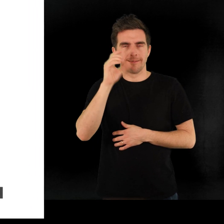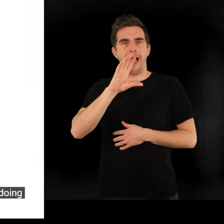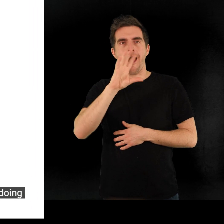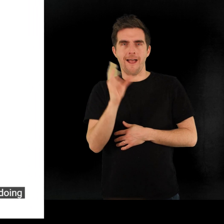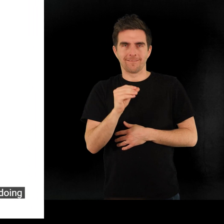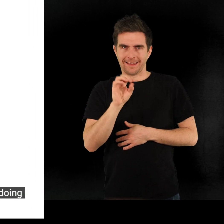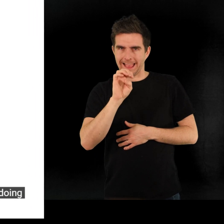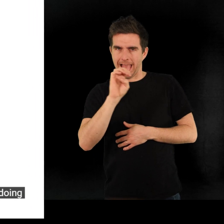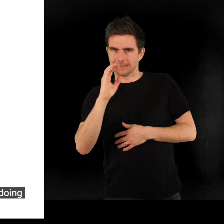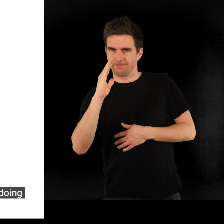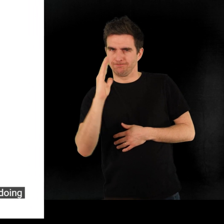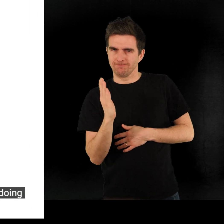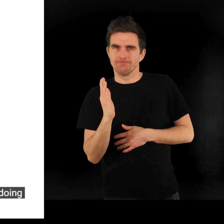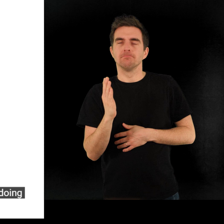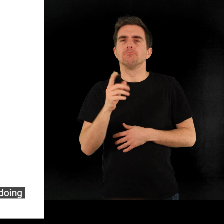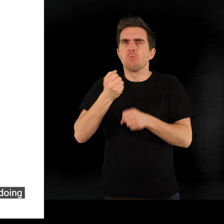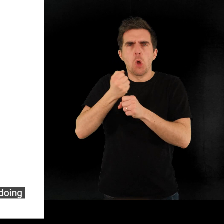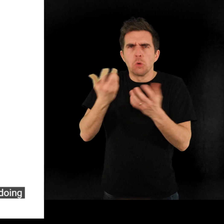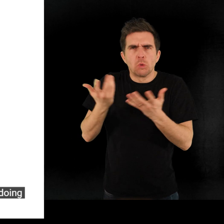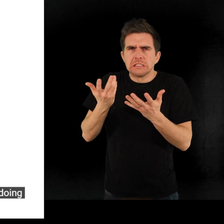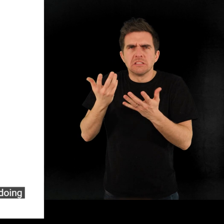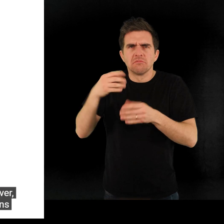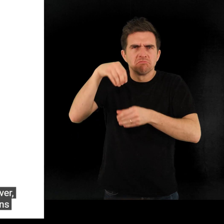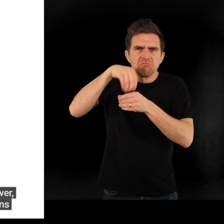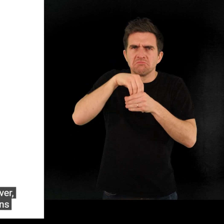Africa. Okay, and what kind of work are you doing around elections?